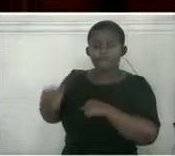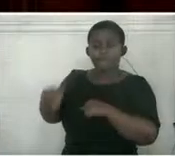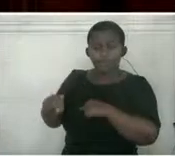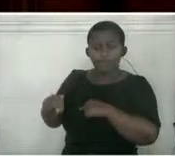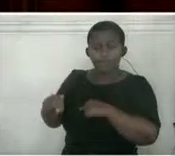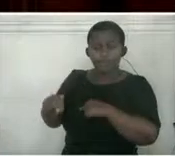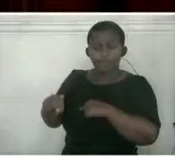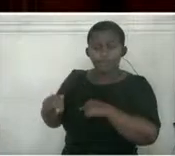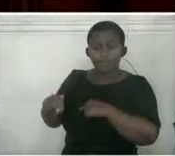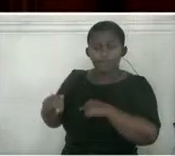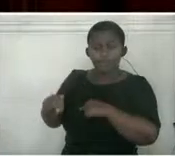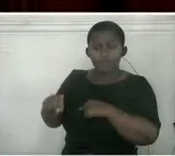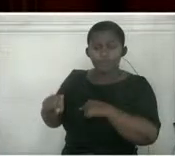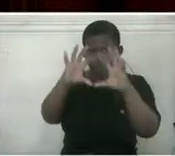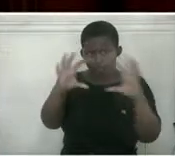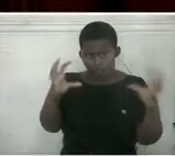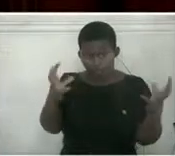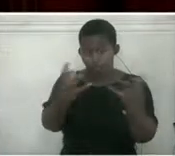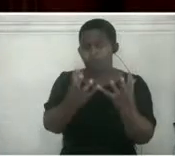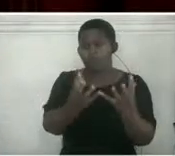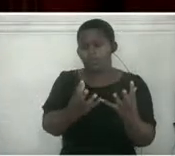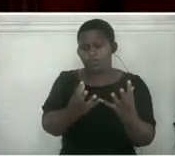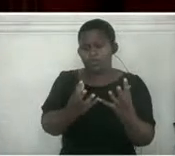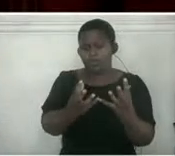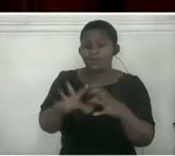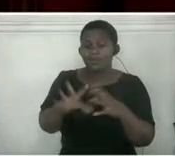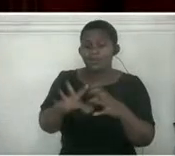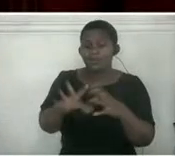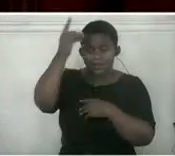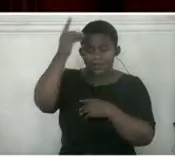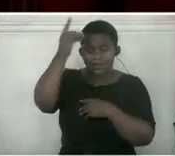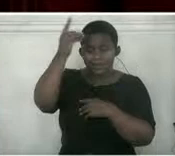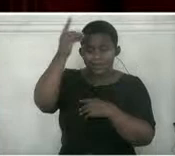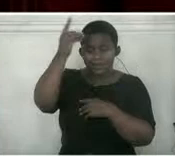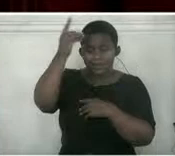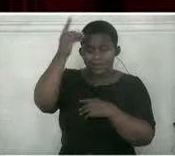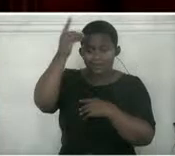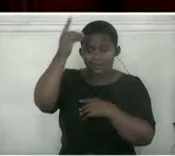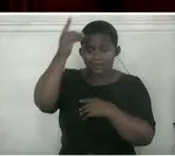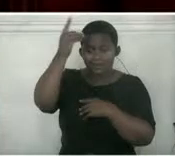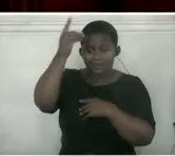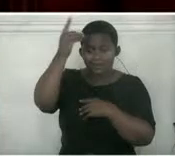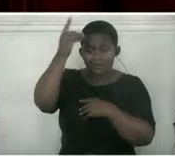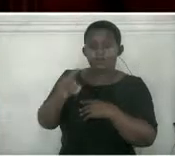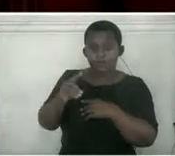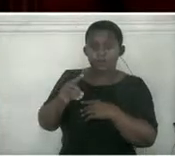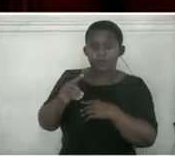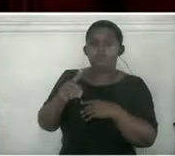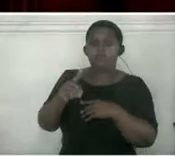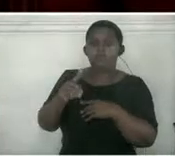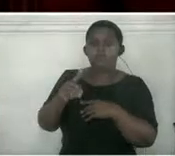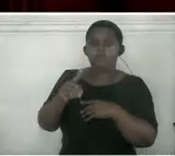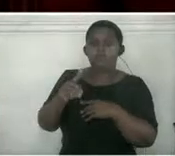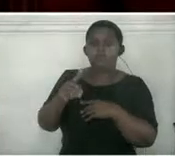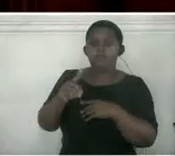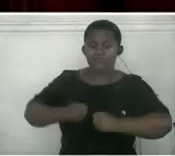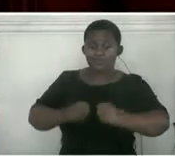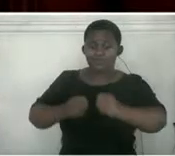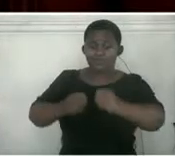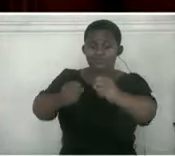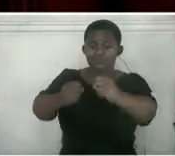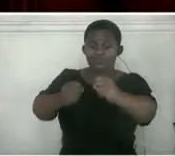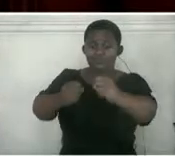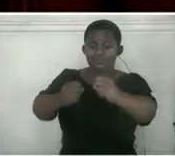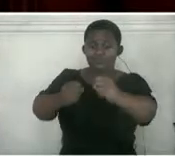and intra-regional trade. Durban Port and Richards Bay Port remain the most strategic